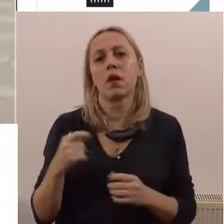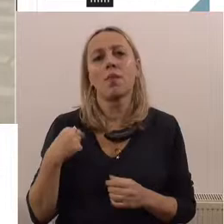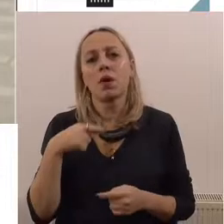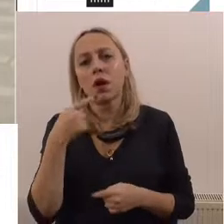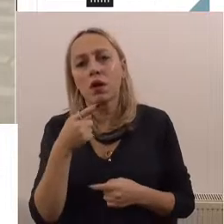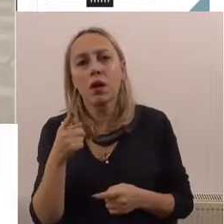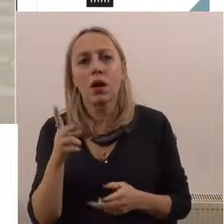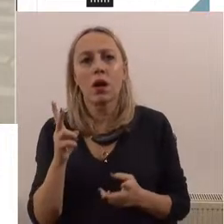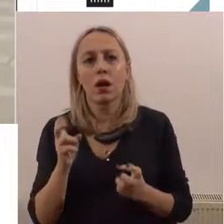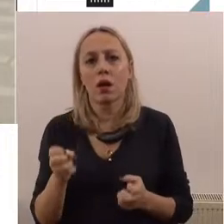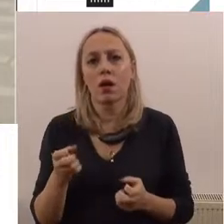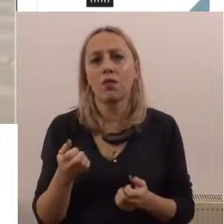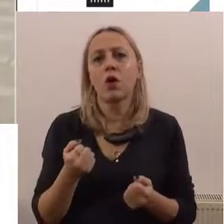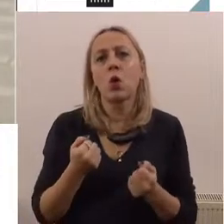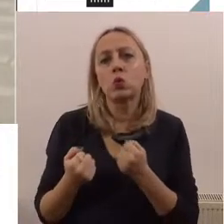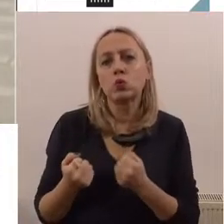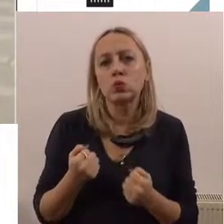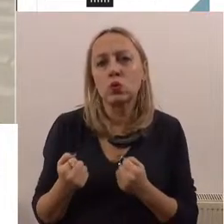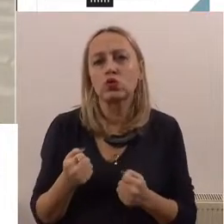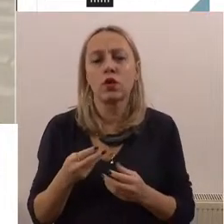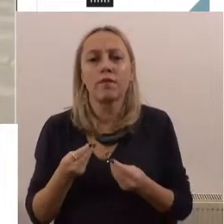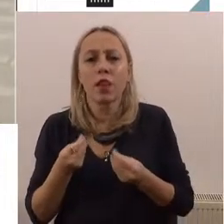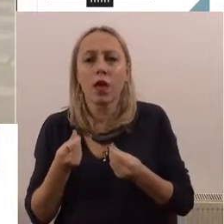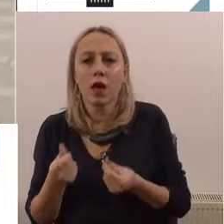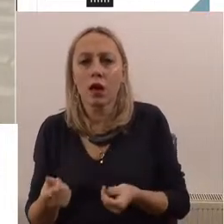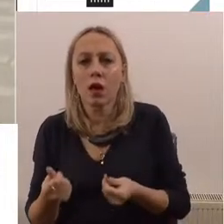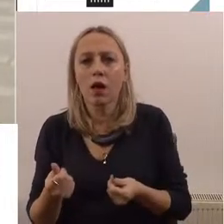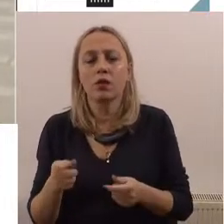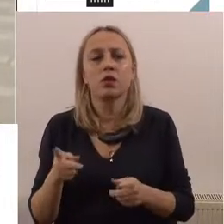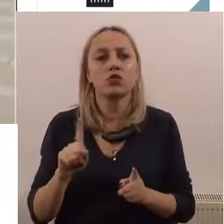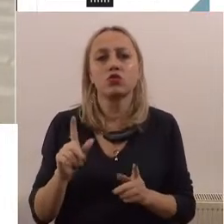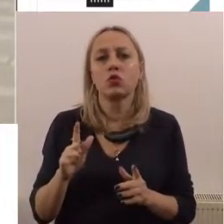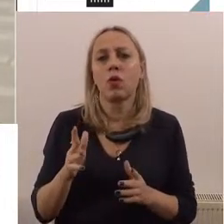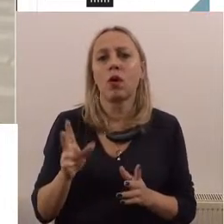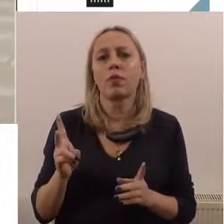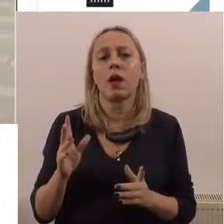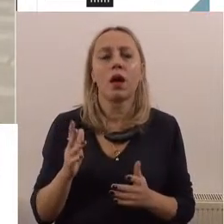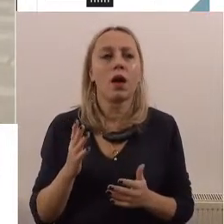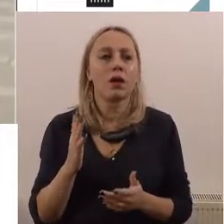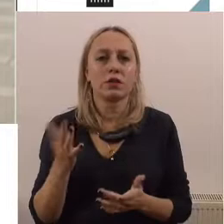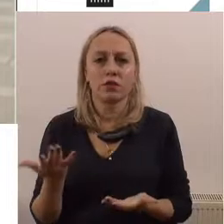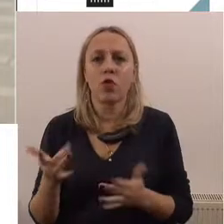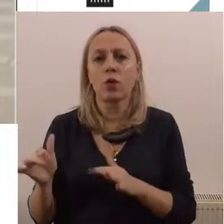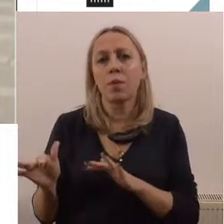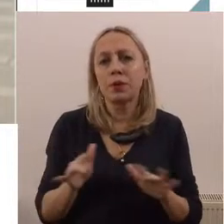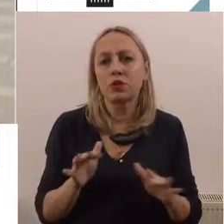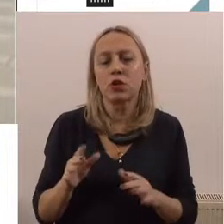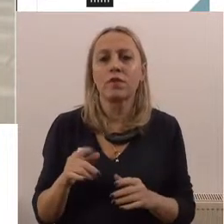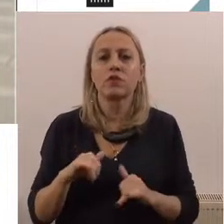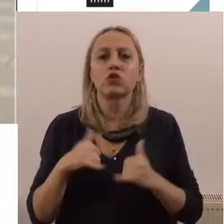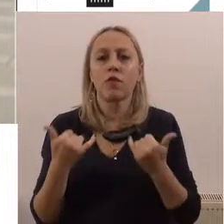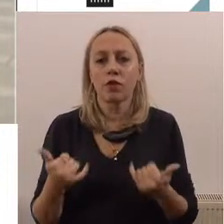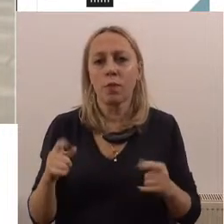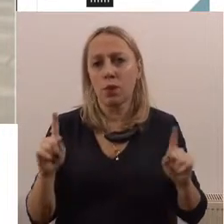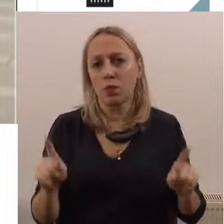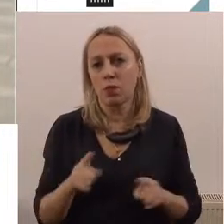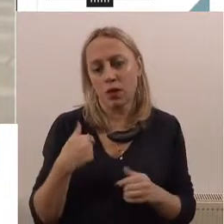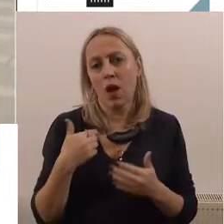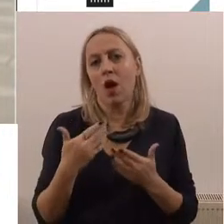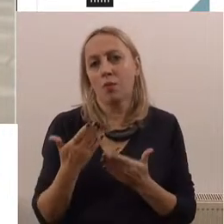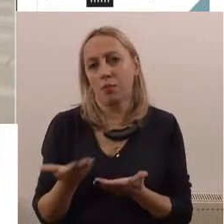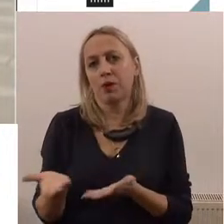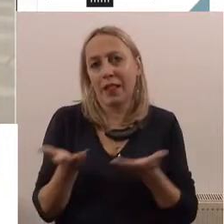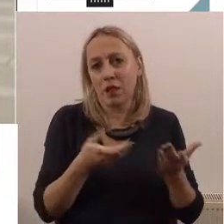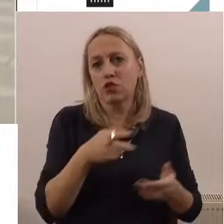Biennale Agency and Anna Gore, when we will talk about the concept of sustainability impacting on the life